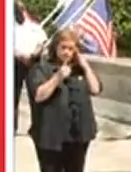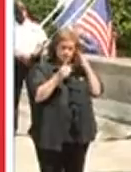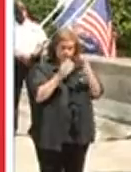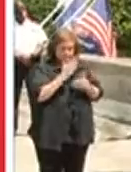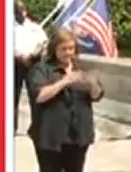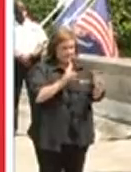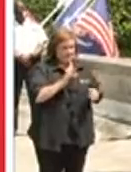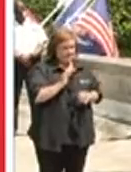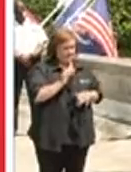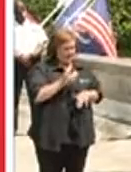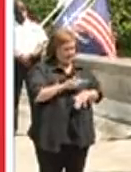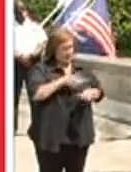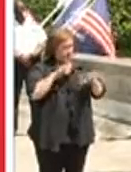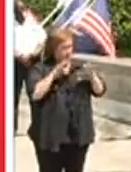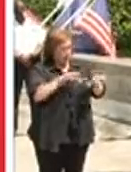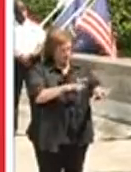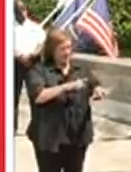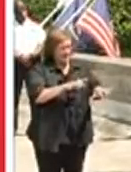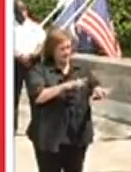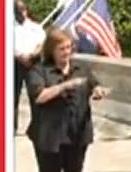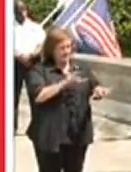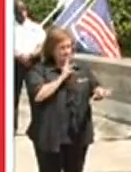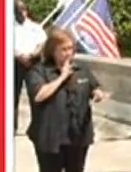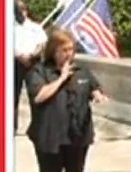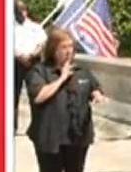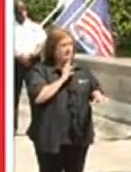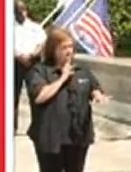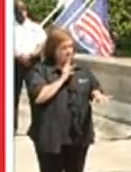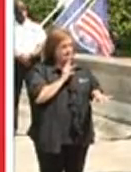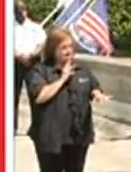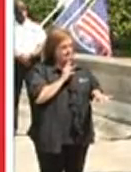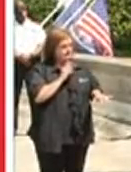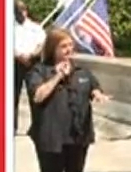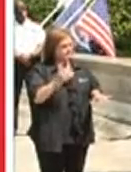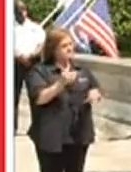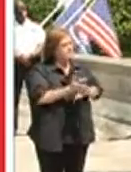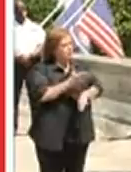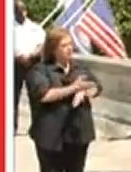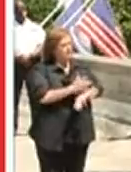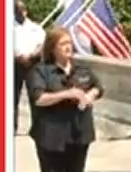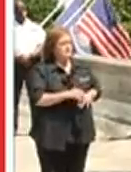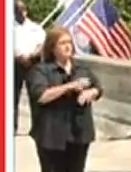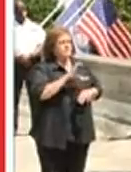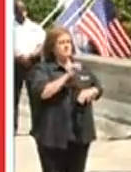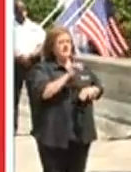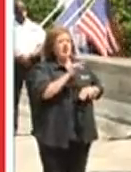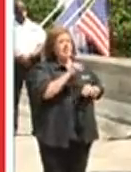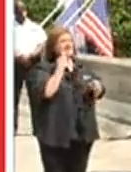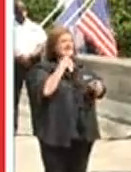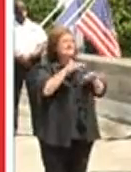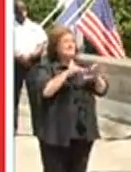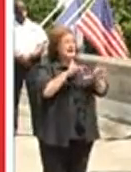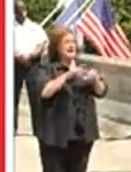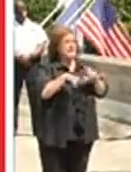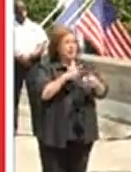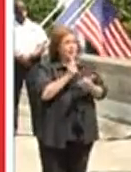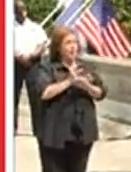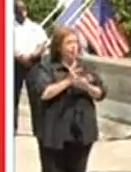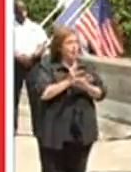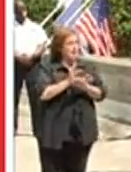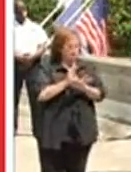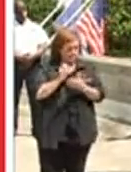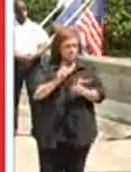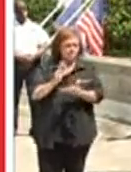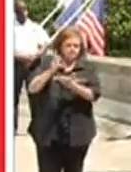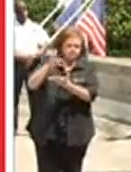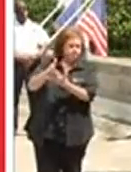some of our rain events of late. So that's a good thing to see. As the mayor and Collins said, all parking restrictions will be suspended beginning at